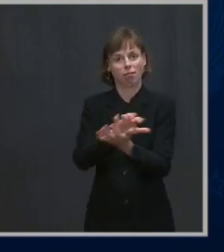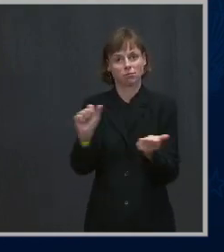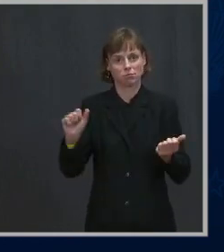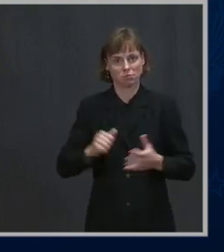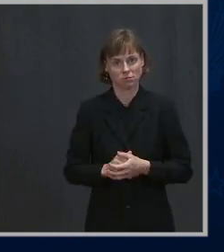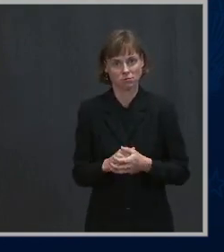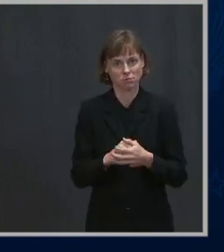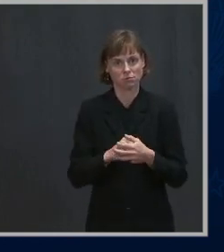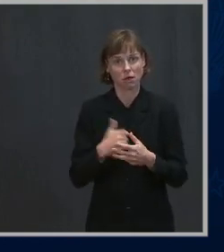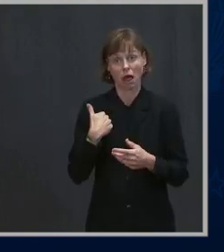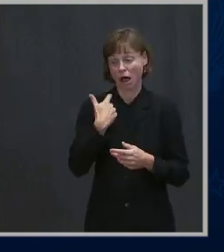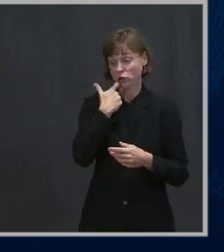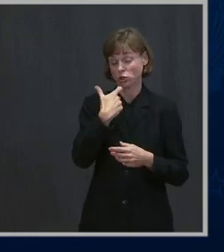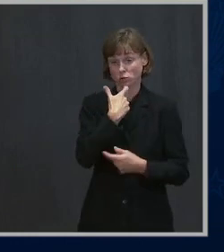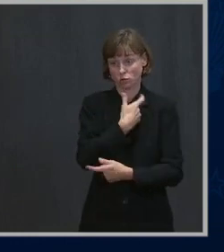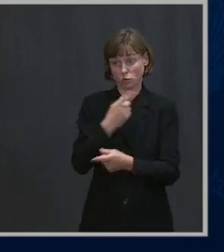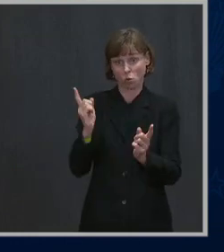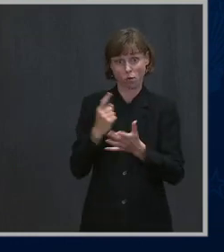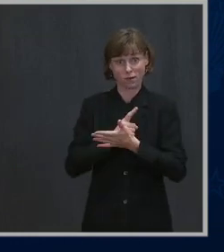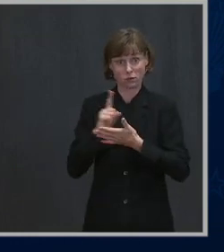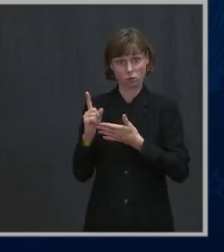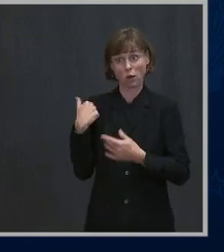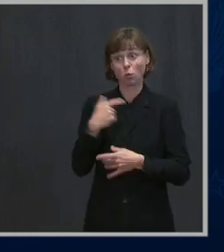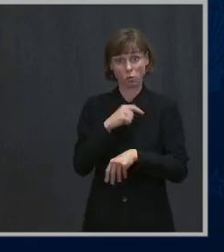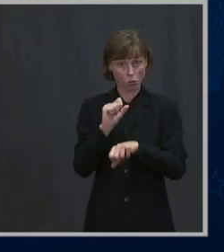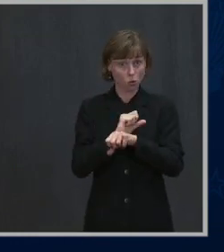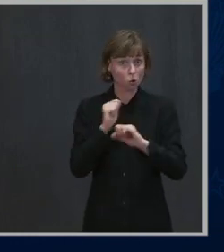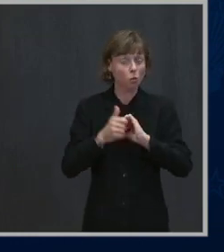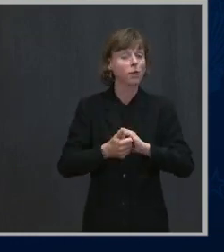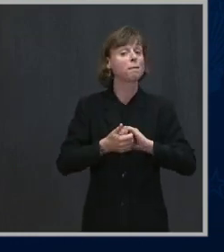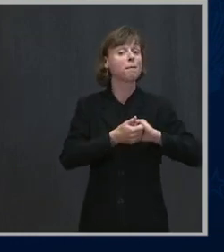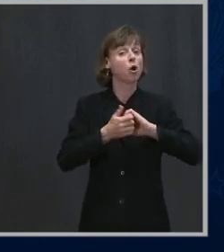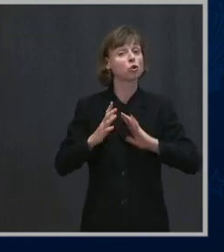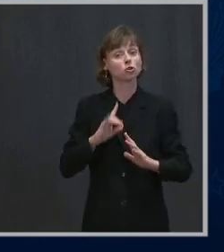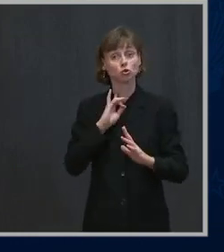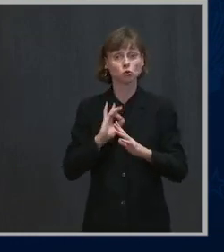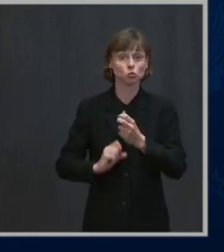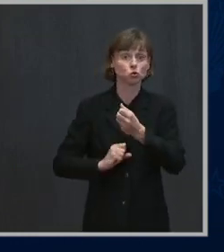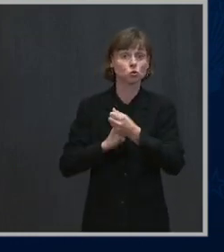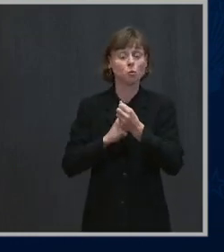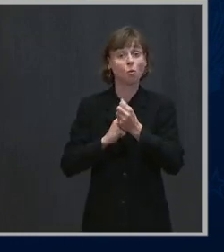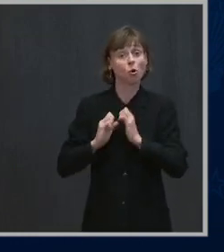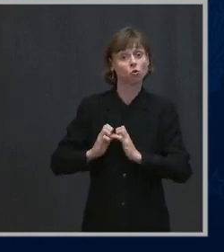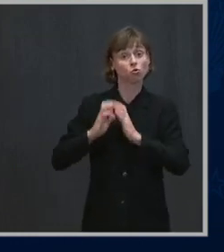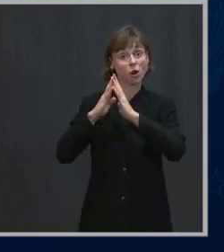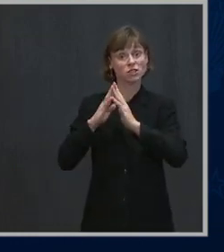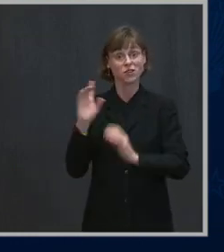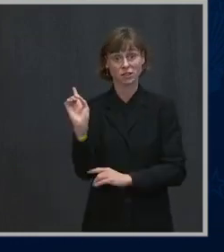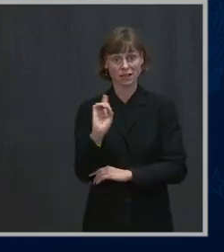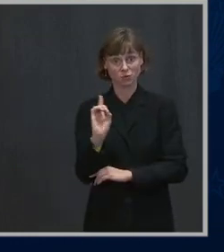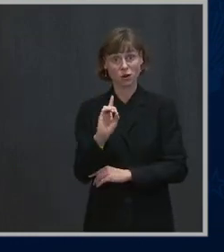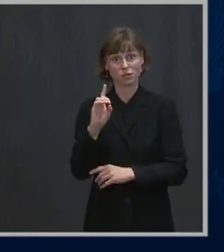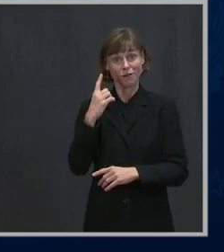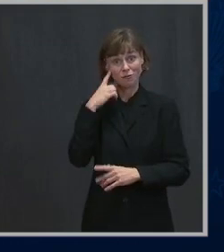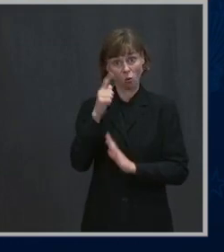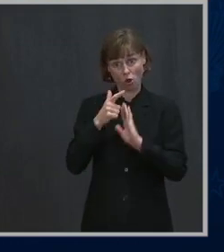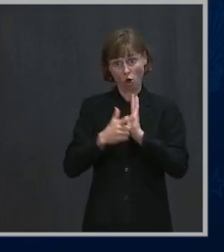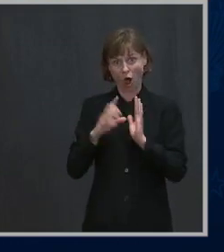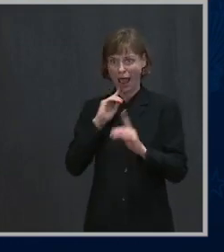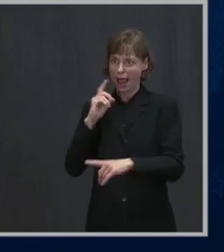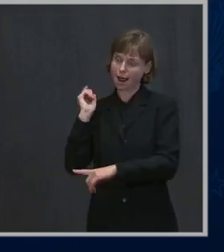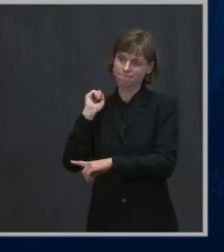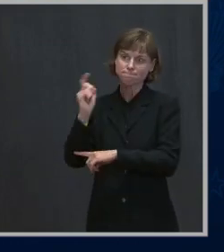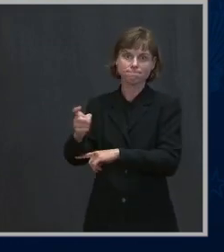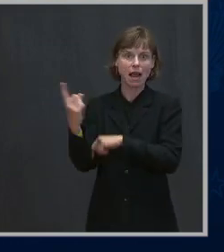week we will work with our partners to support restoration of democracy in the rule of law and impose consequences on those